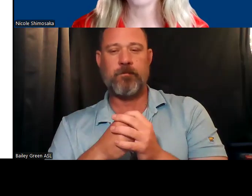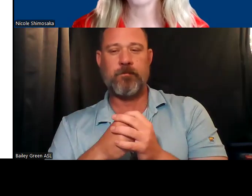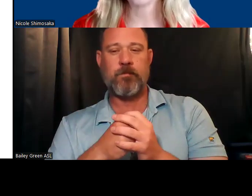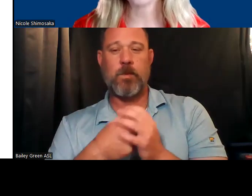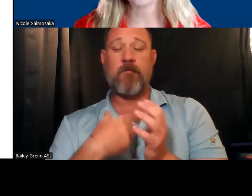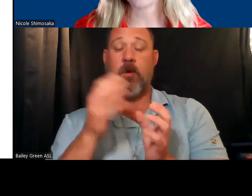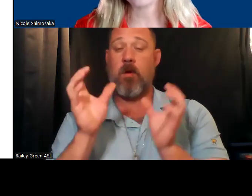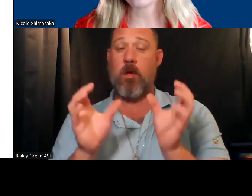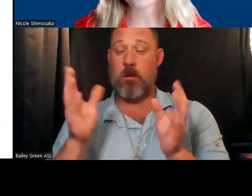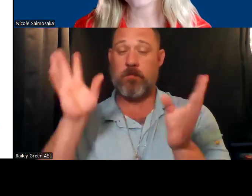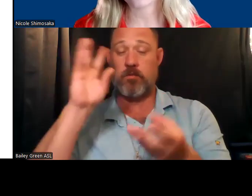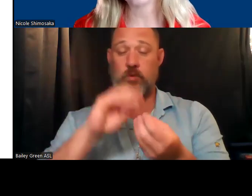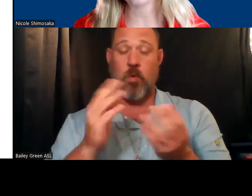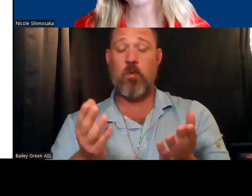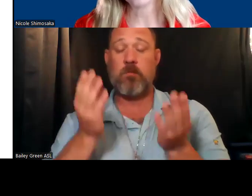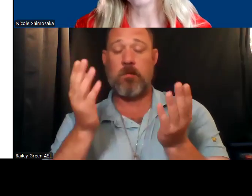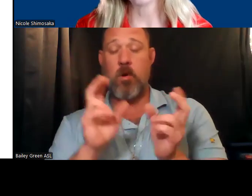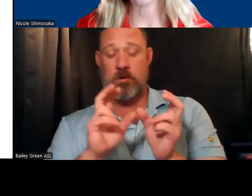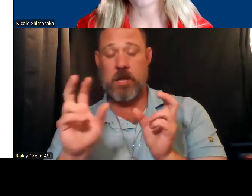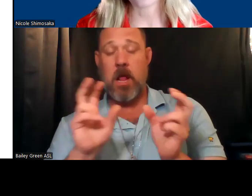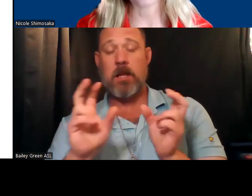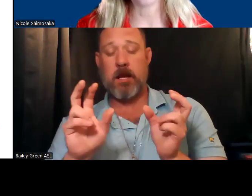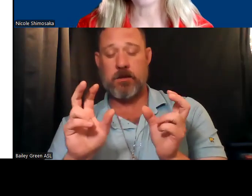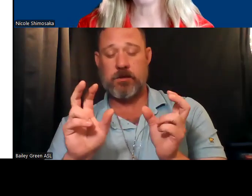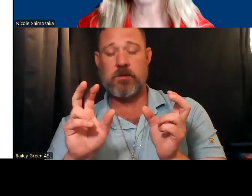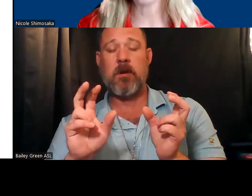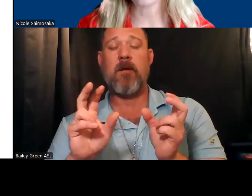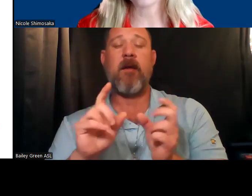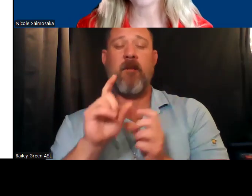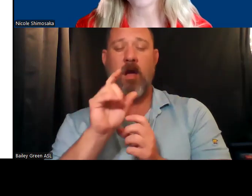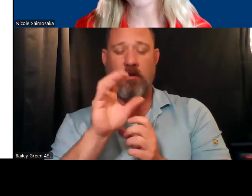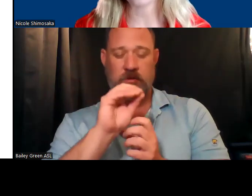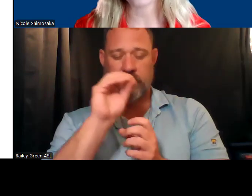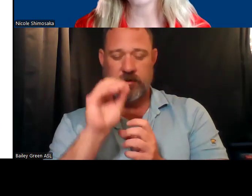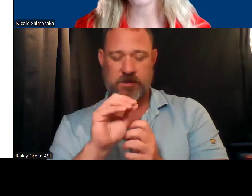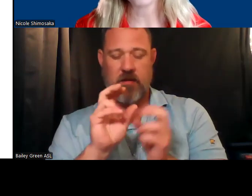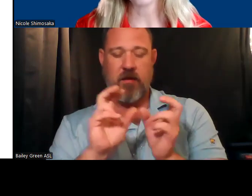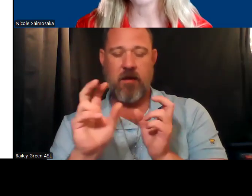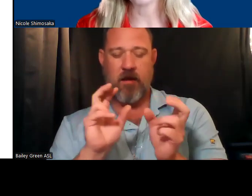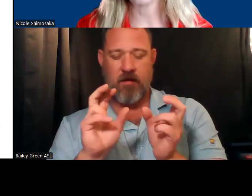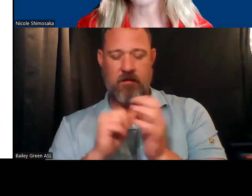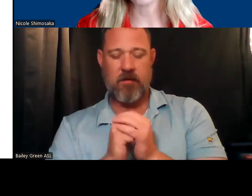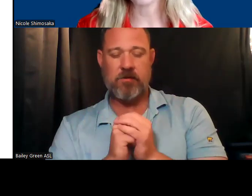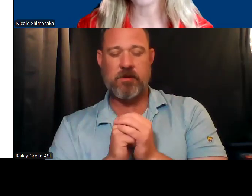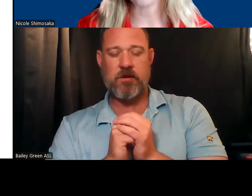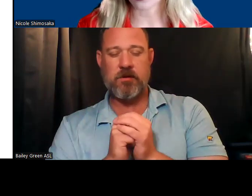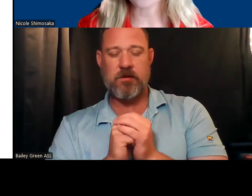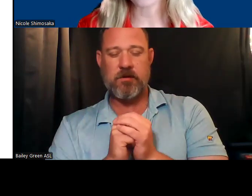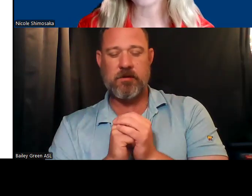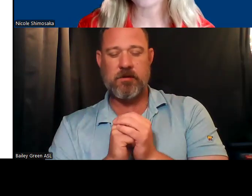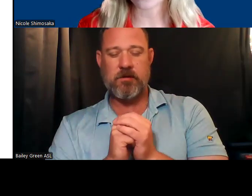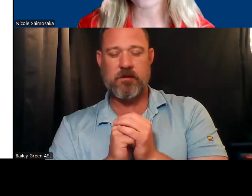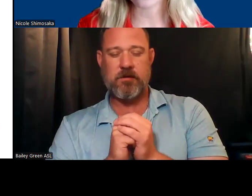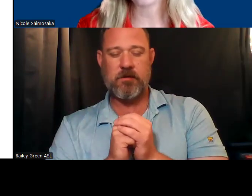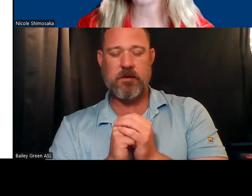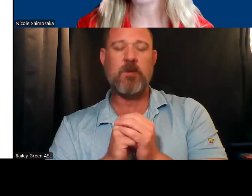the total proposed allocation. So out of 100% of the allocation, you can see how much is